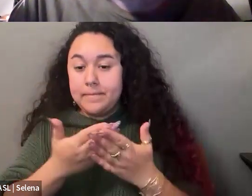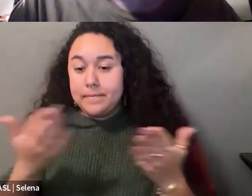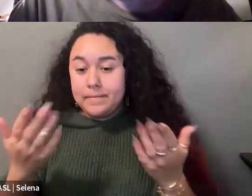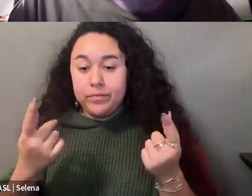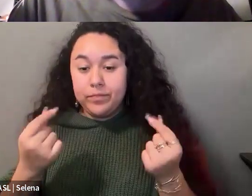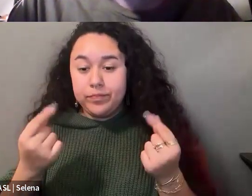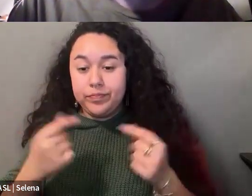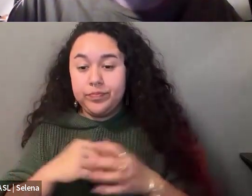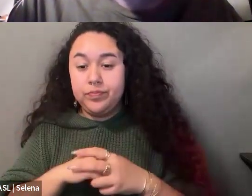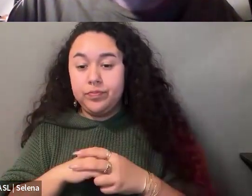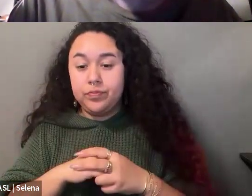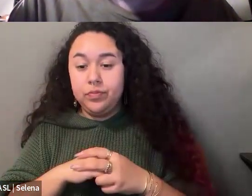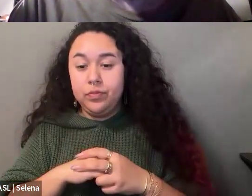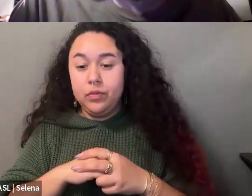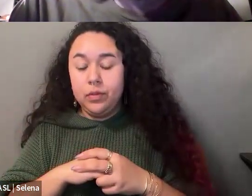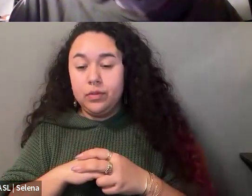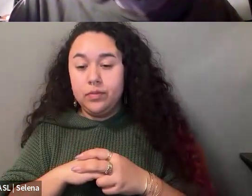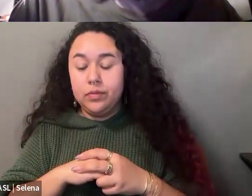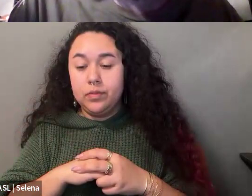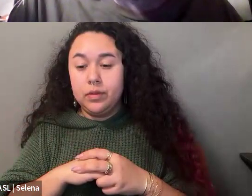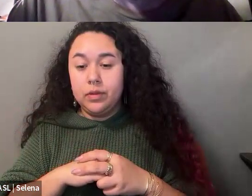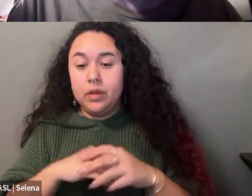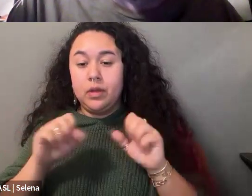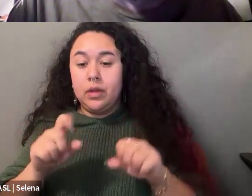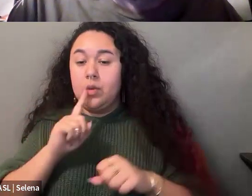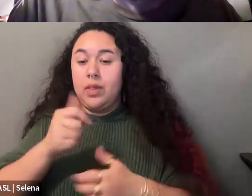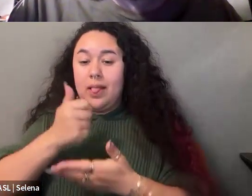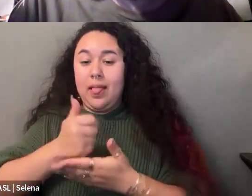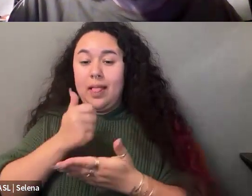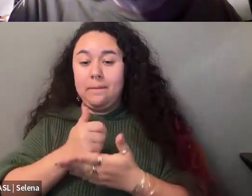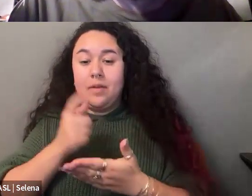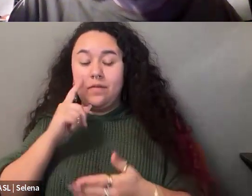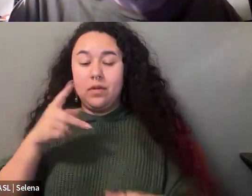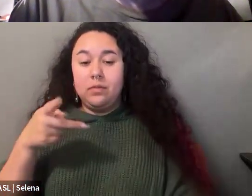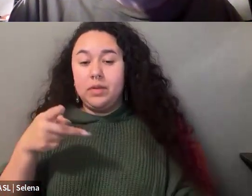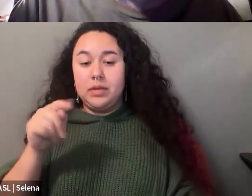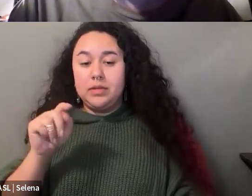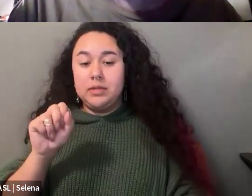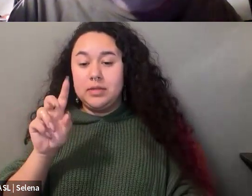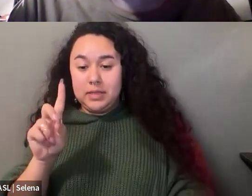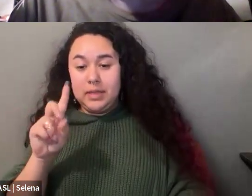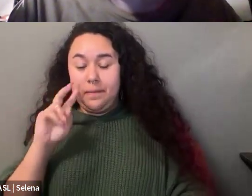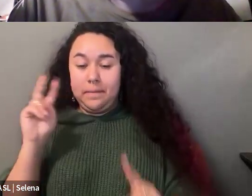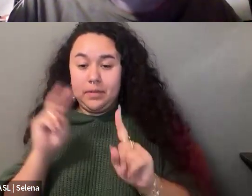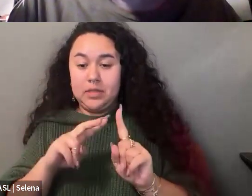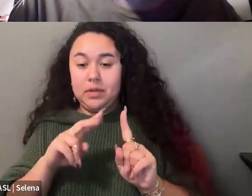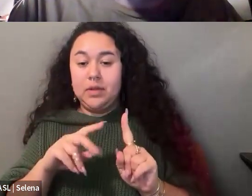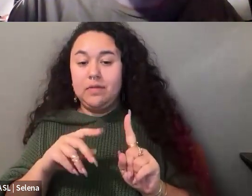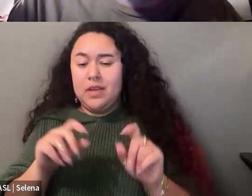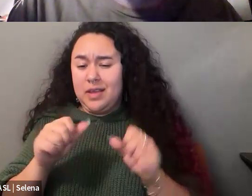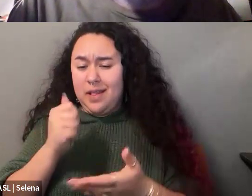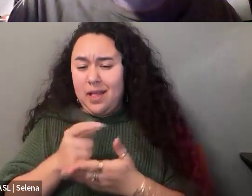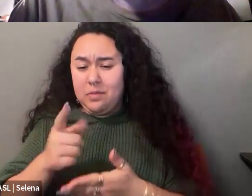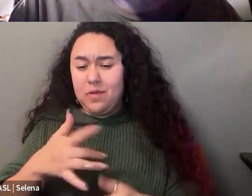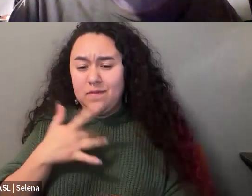is that it can really help, like from a PTSD perspective, like it can help